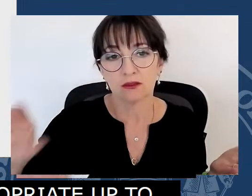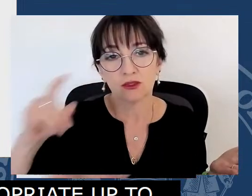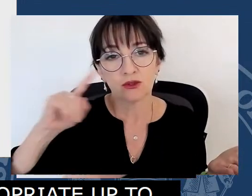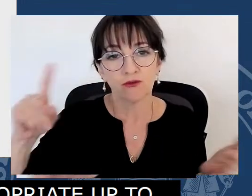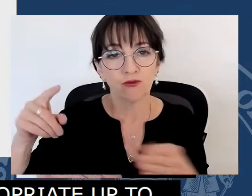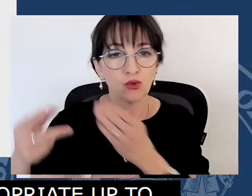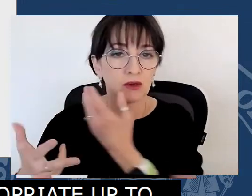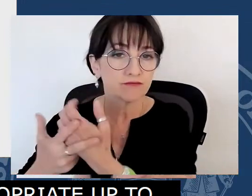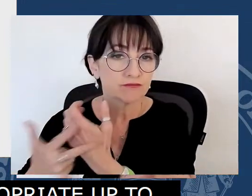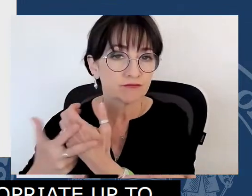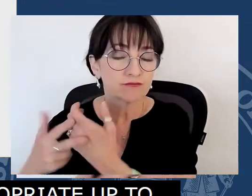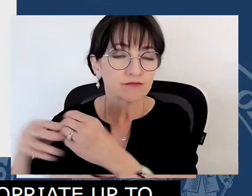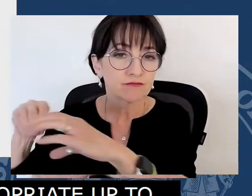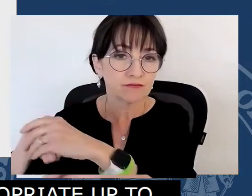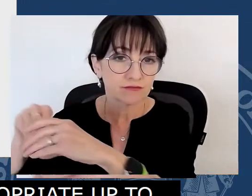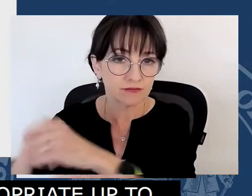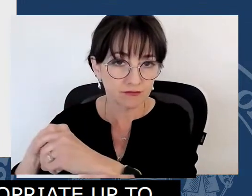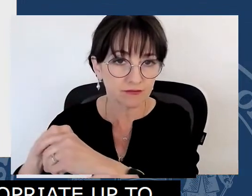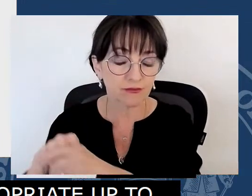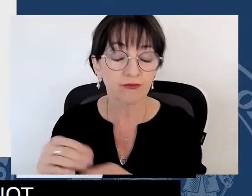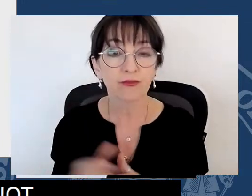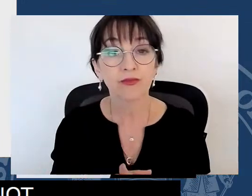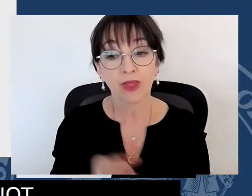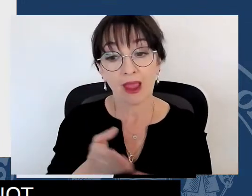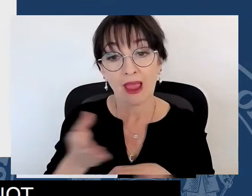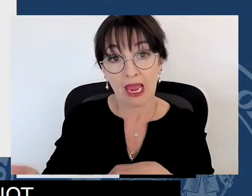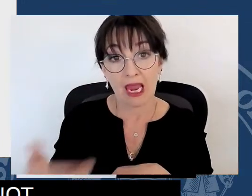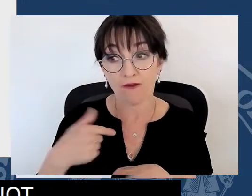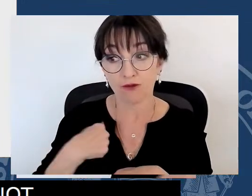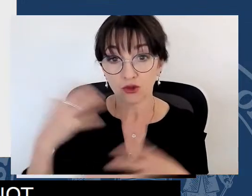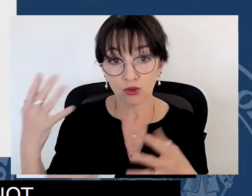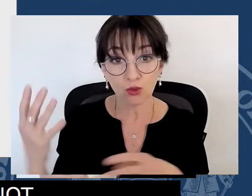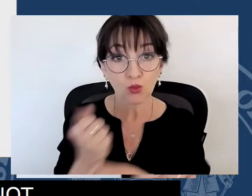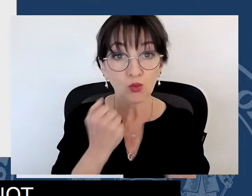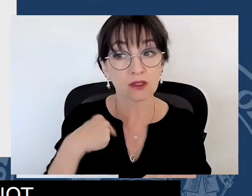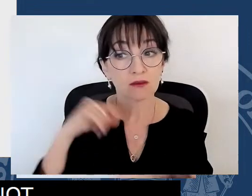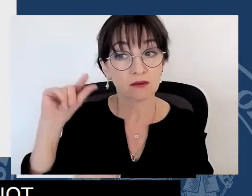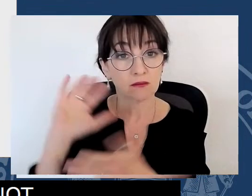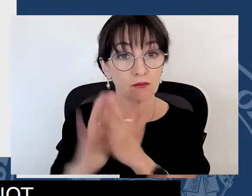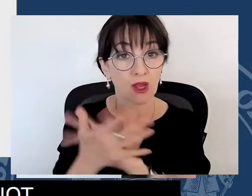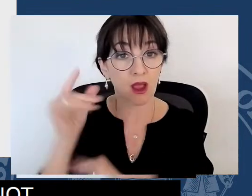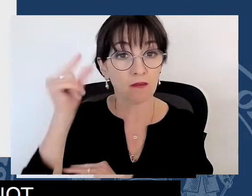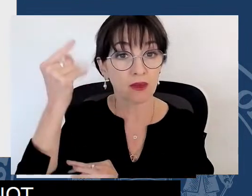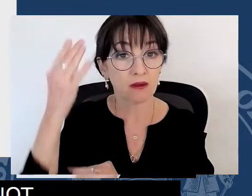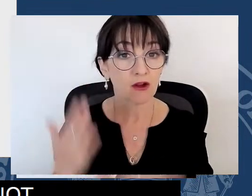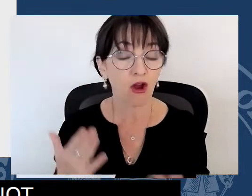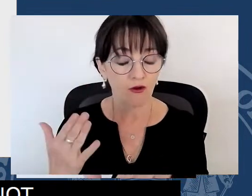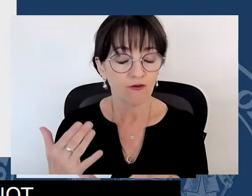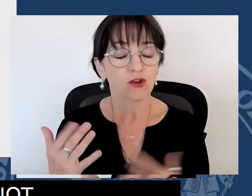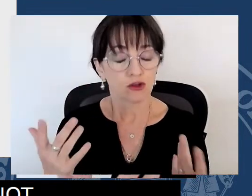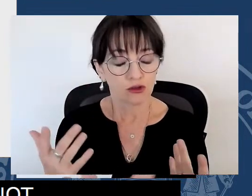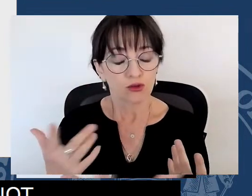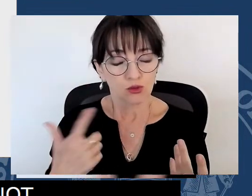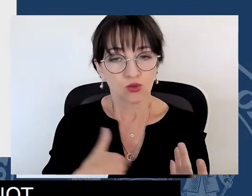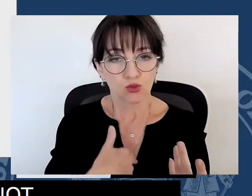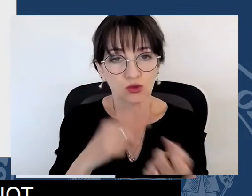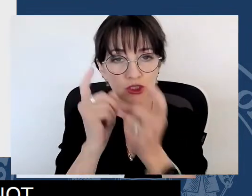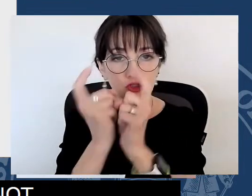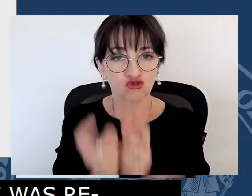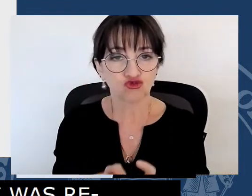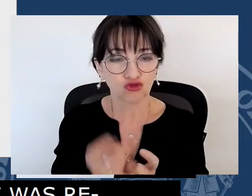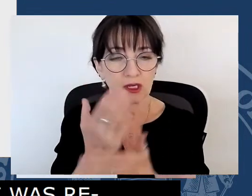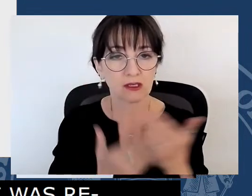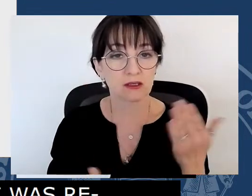after I was reelected, because what that enabled you to do, when you have a lot of extraordinary revenue, you